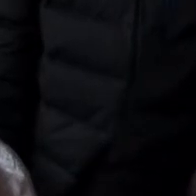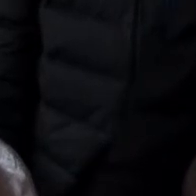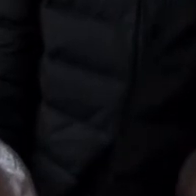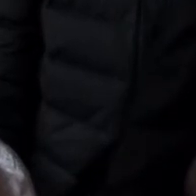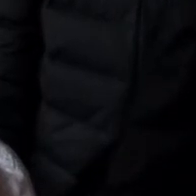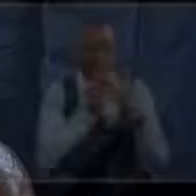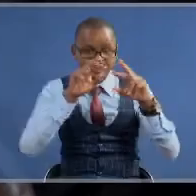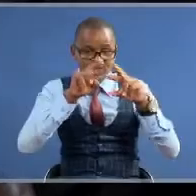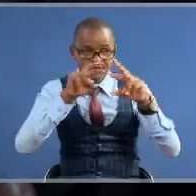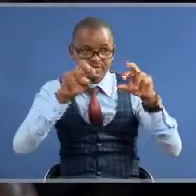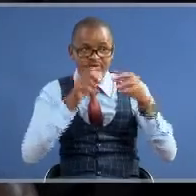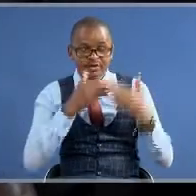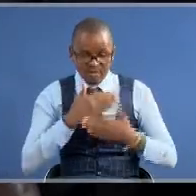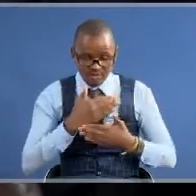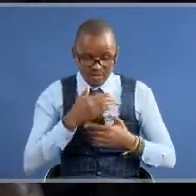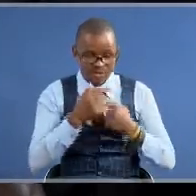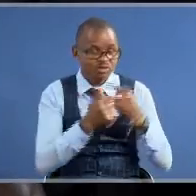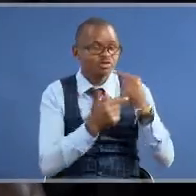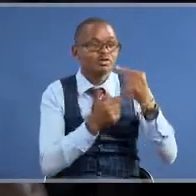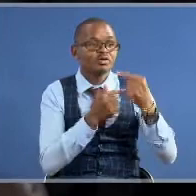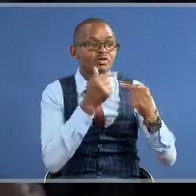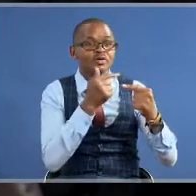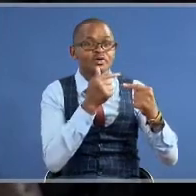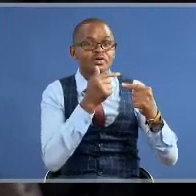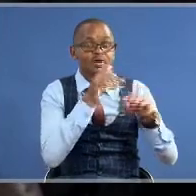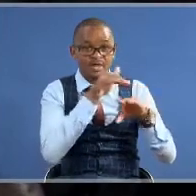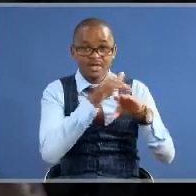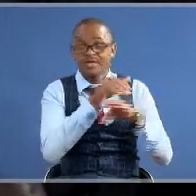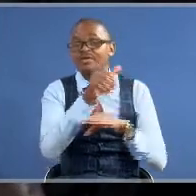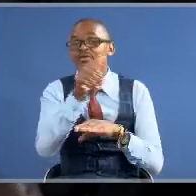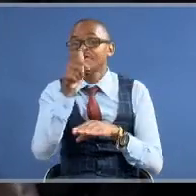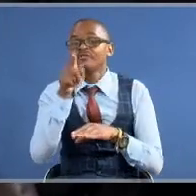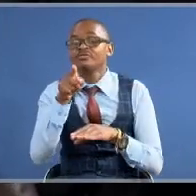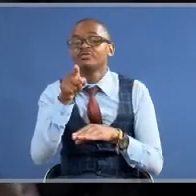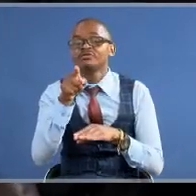that investigation, Your Honor, is ongoing on other issues.